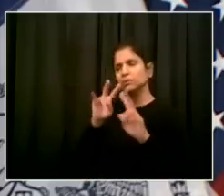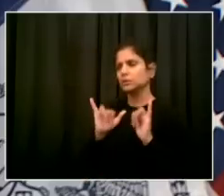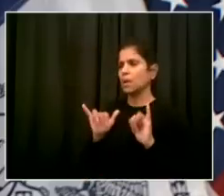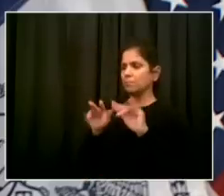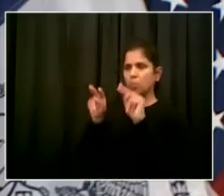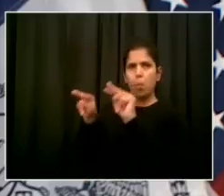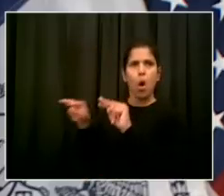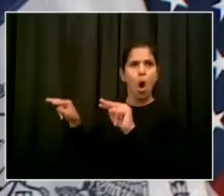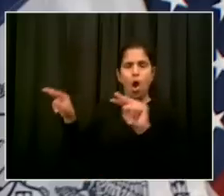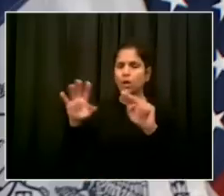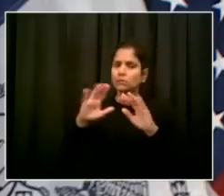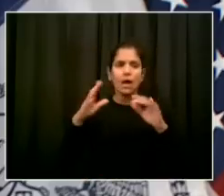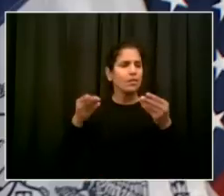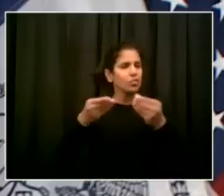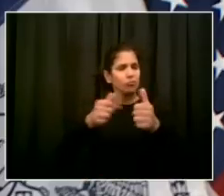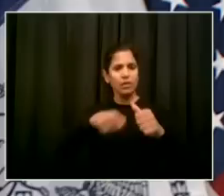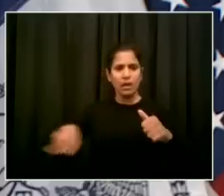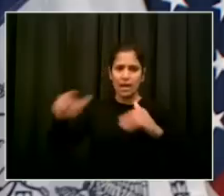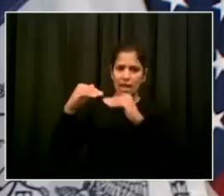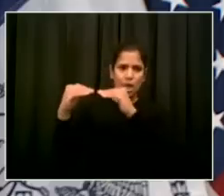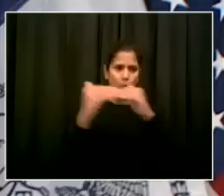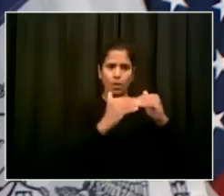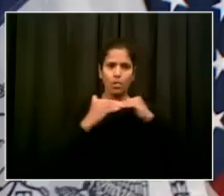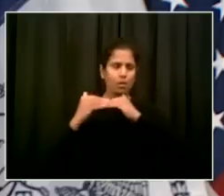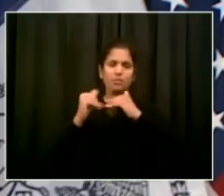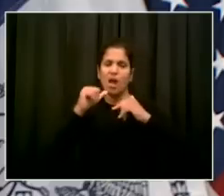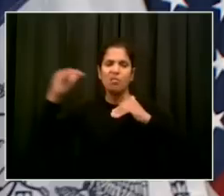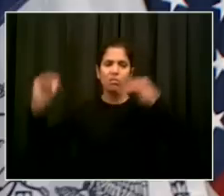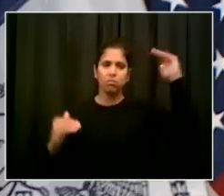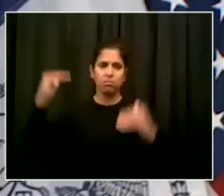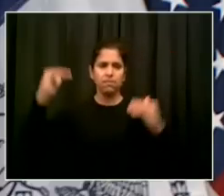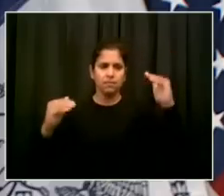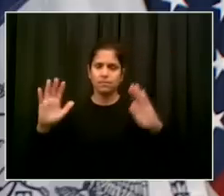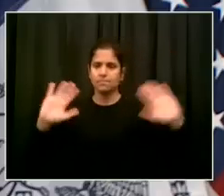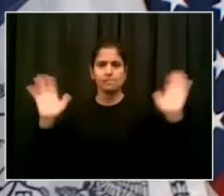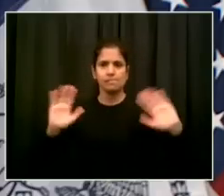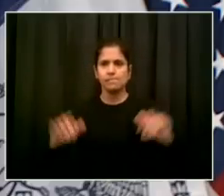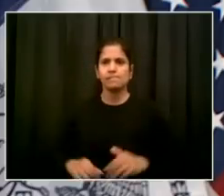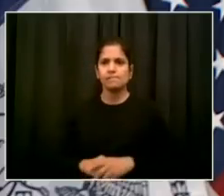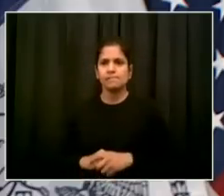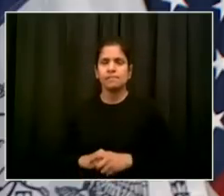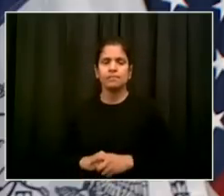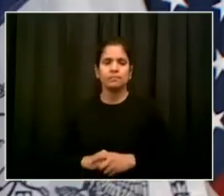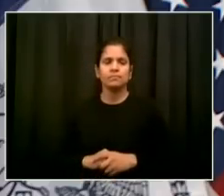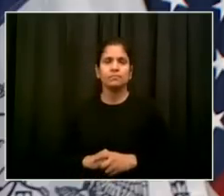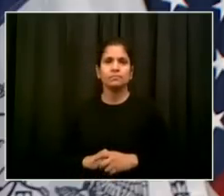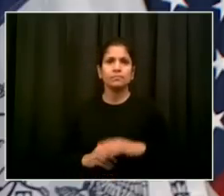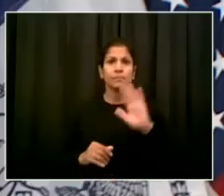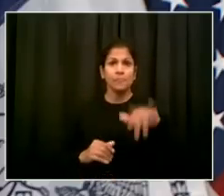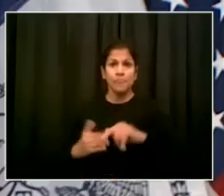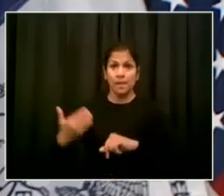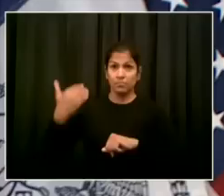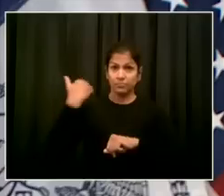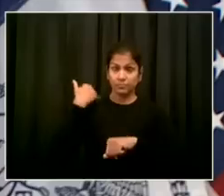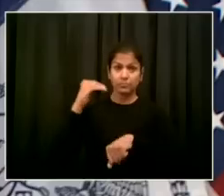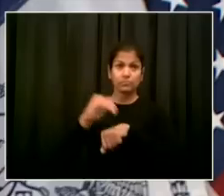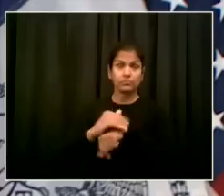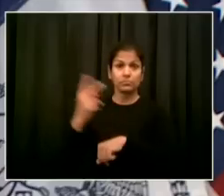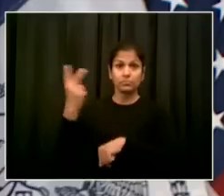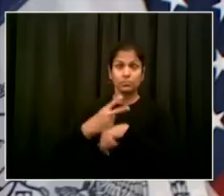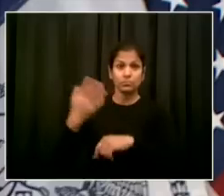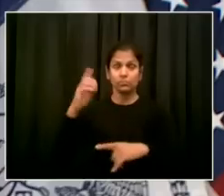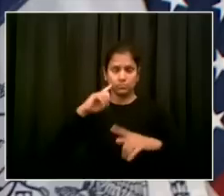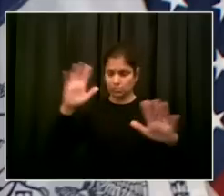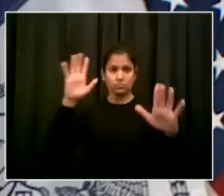The night before was something that was not expected in terms of a crowd, and there was very limited police presence. Last night, my understanding is there was much